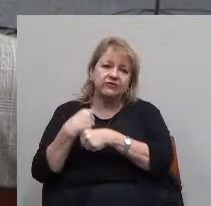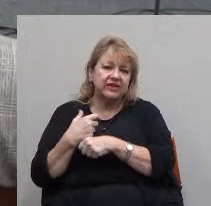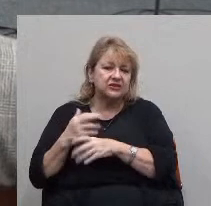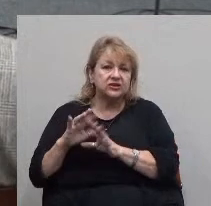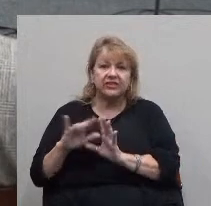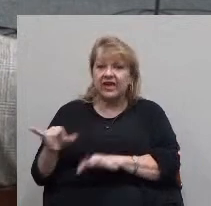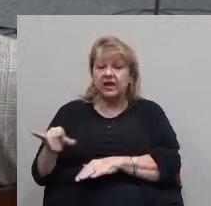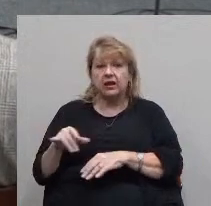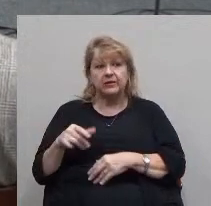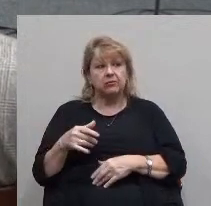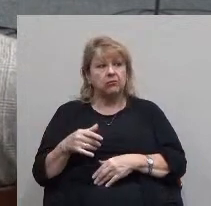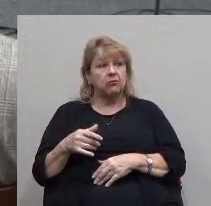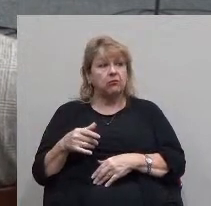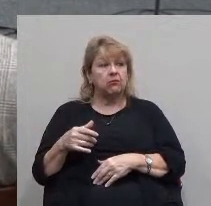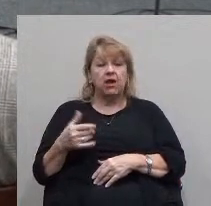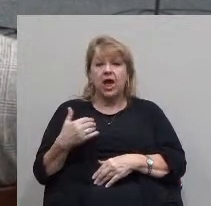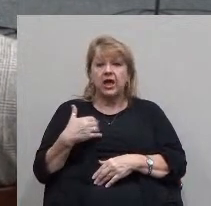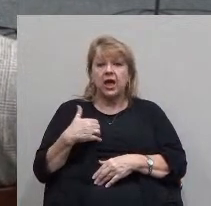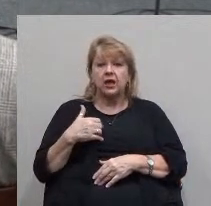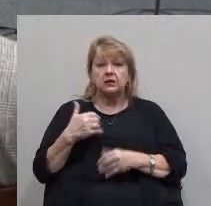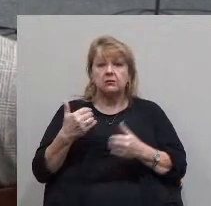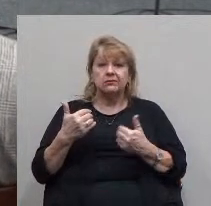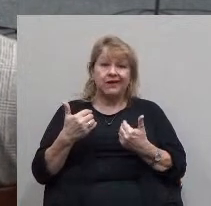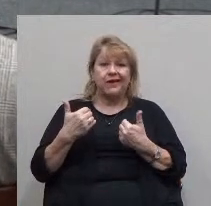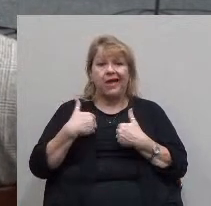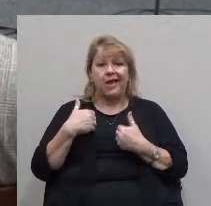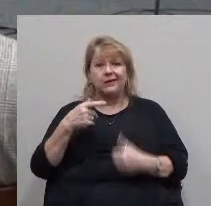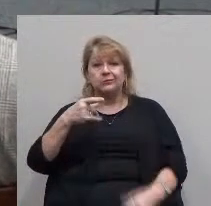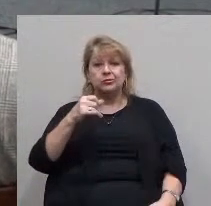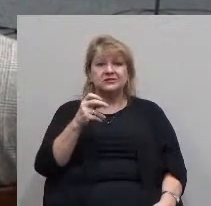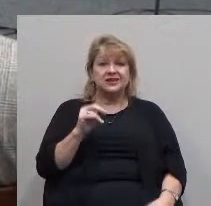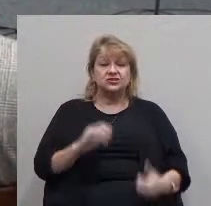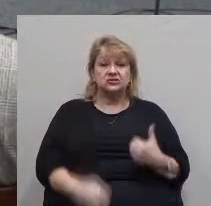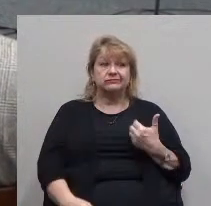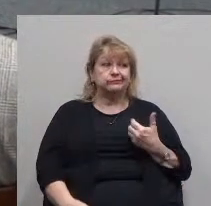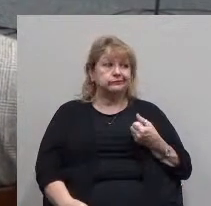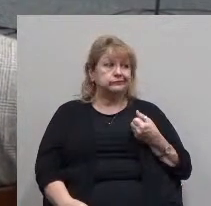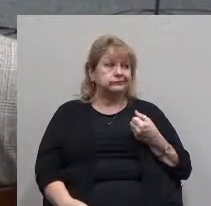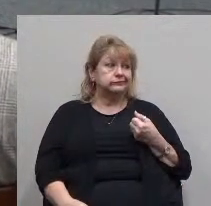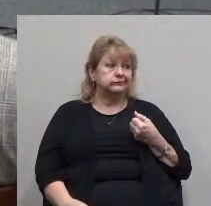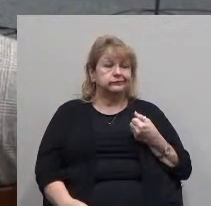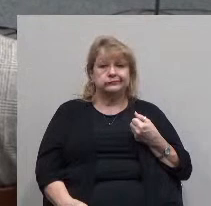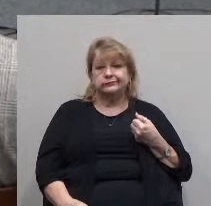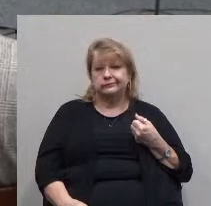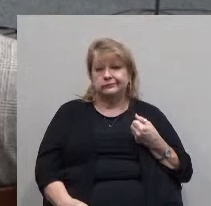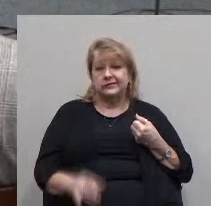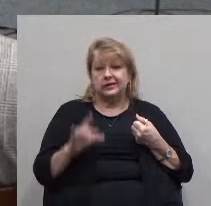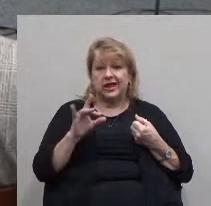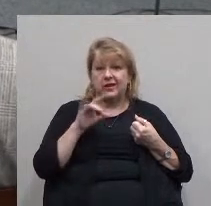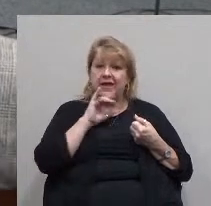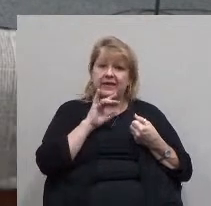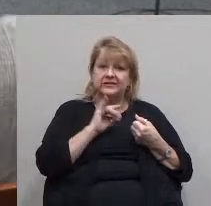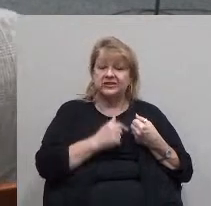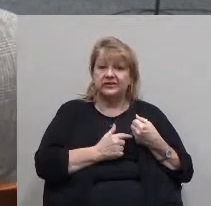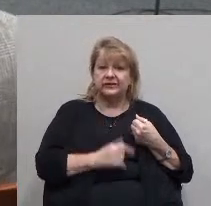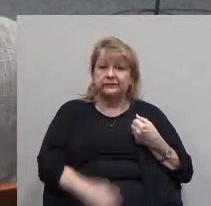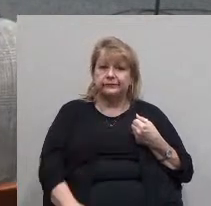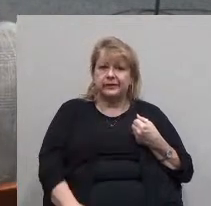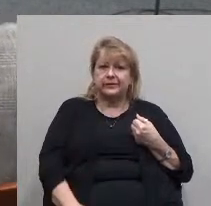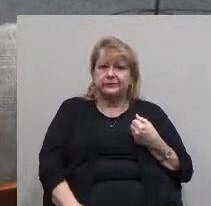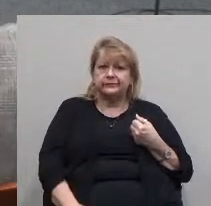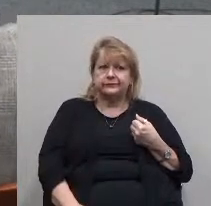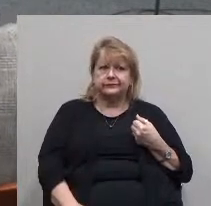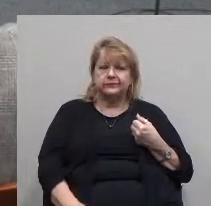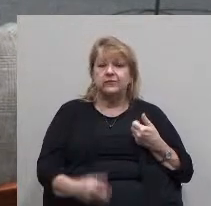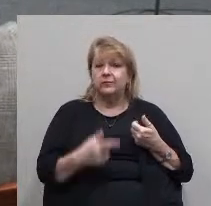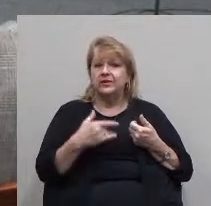that kind of stuff, but I'm talking about a personal. And then, I don't want to get into it right now, because I know we have a whole bunch of